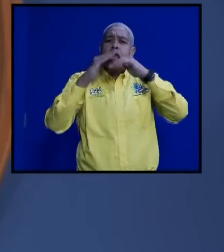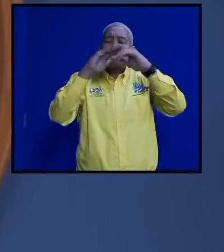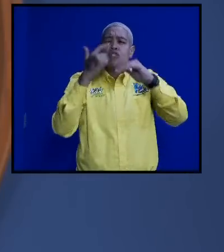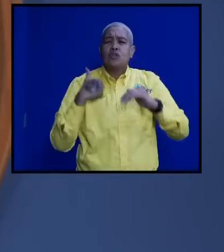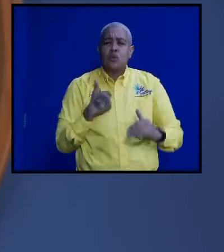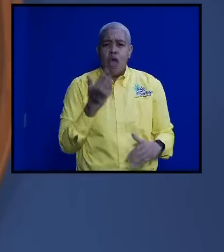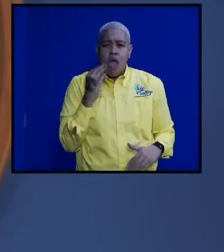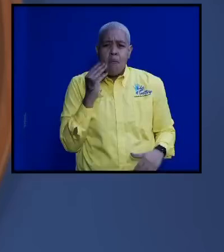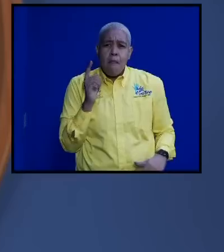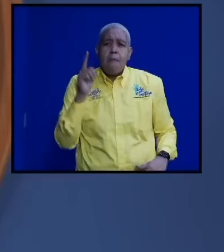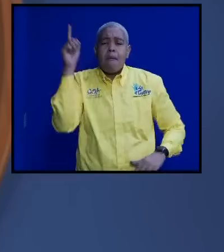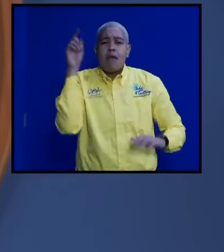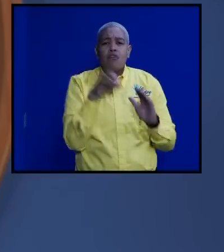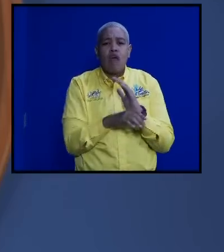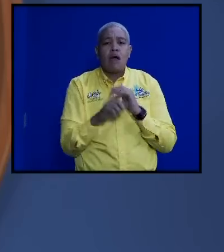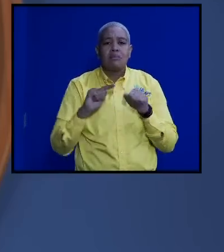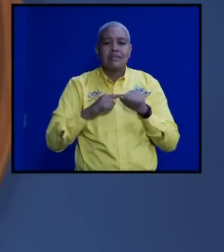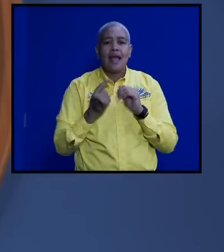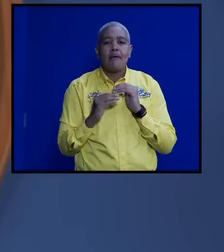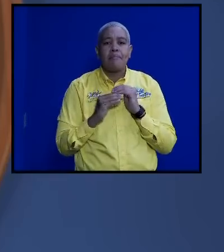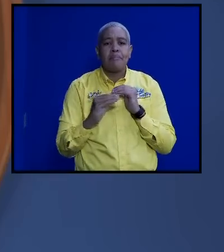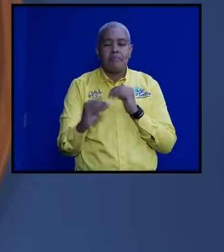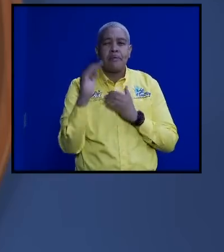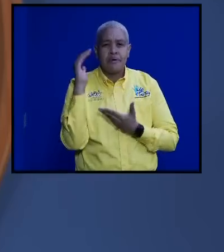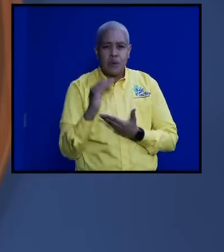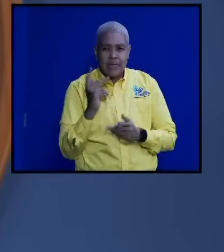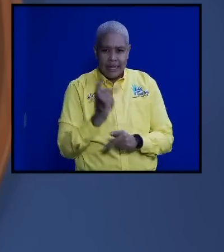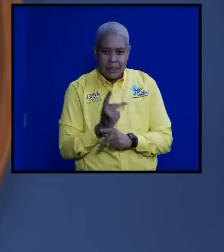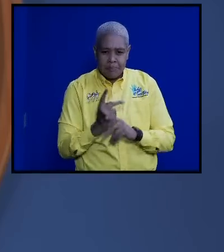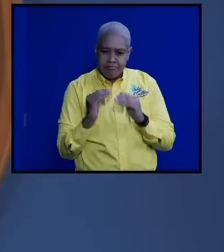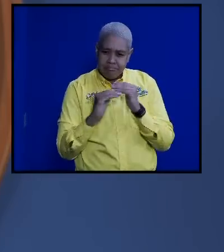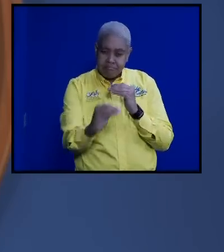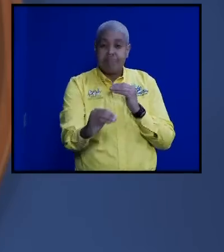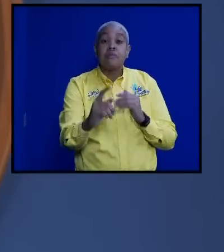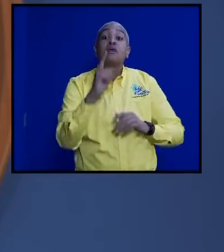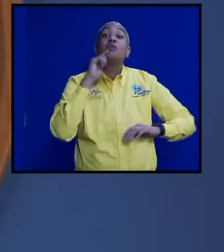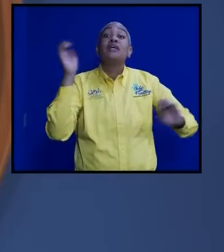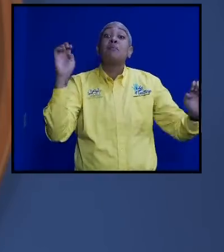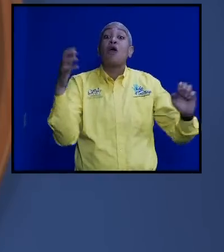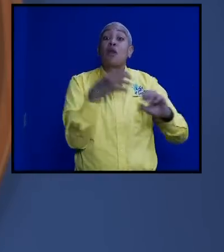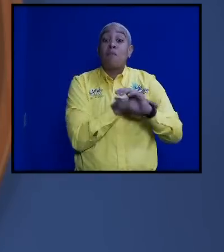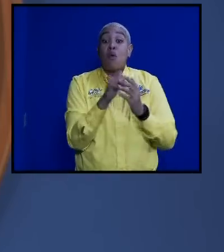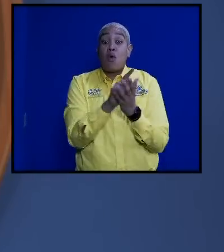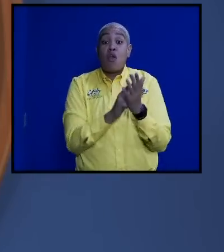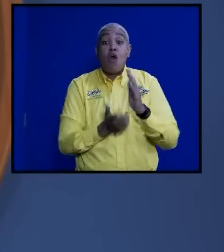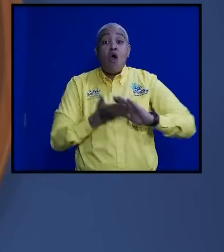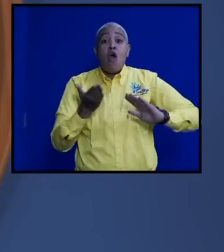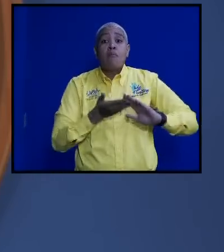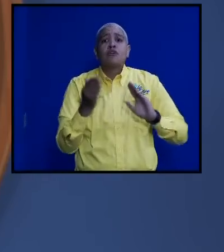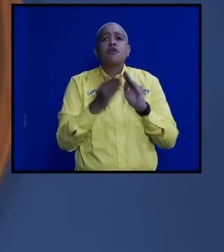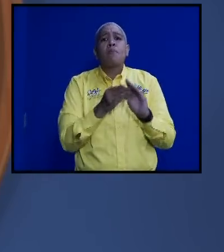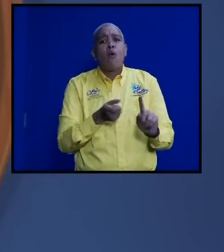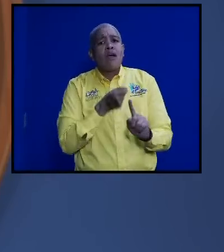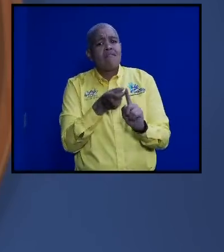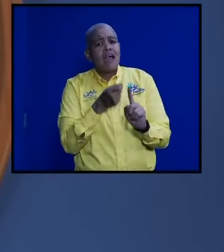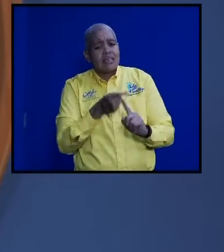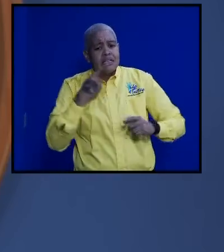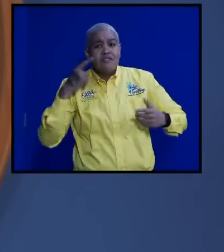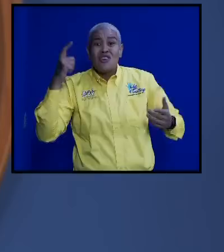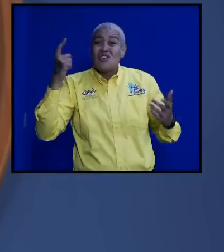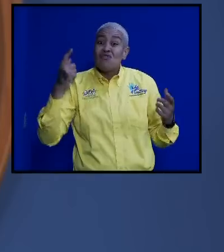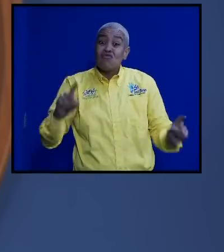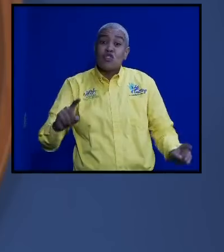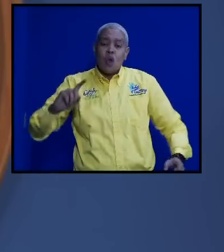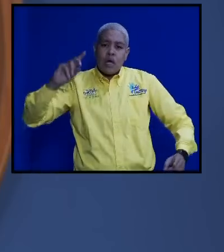the provisions under the Emergency Powers Act, the operation became that much more effective, resulting in immediate